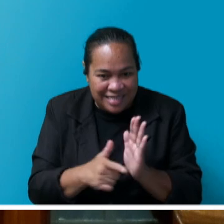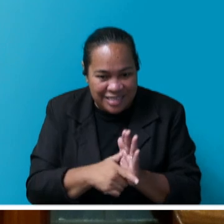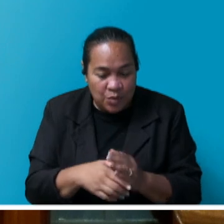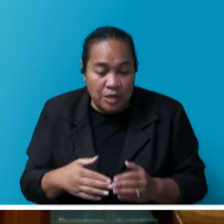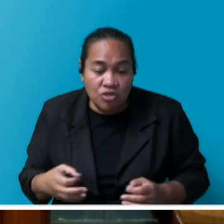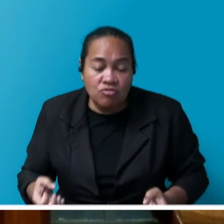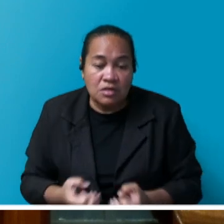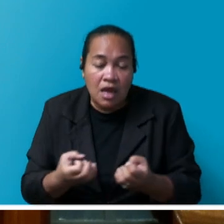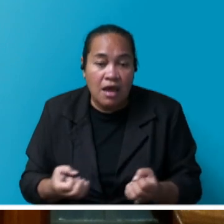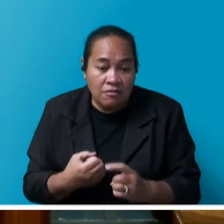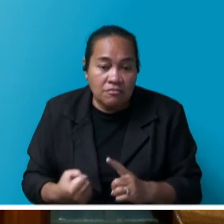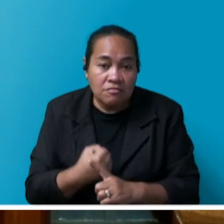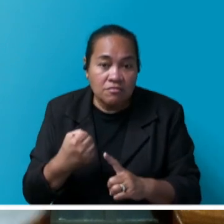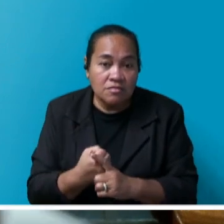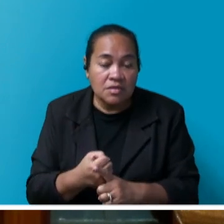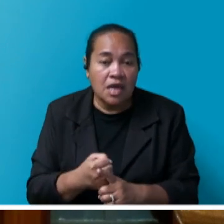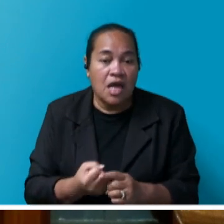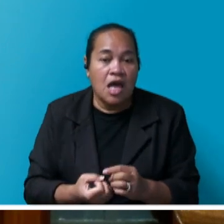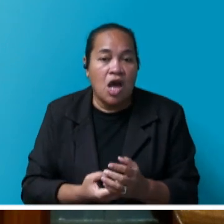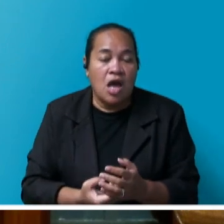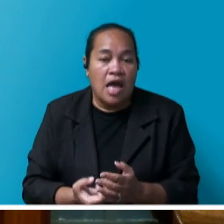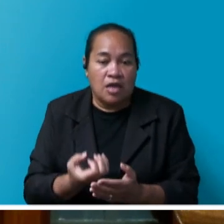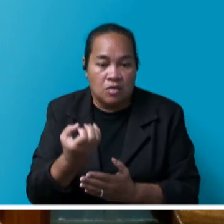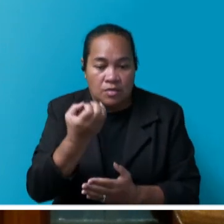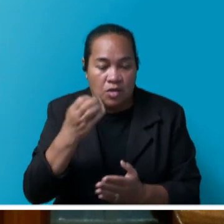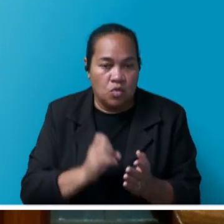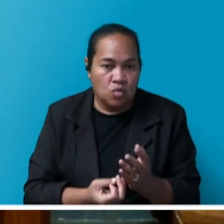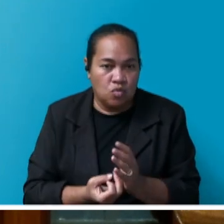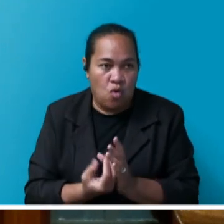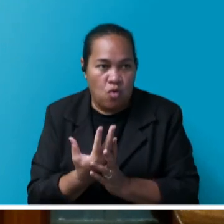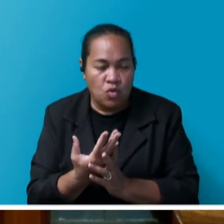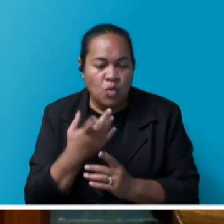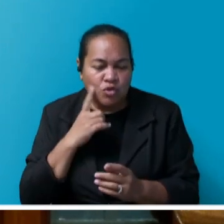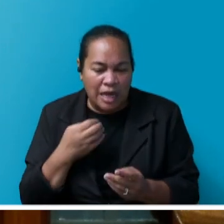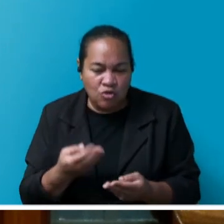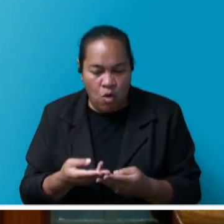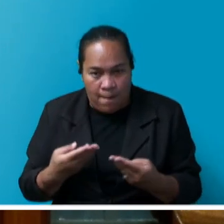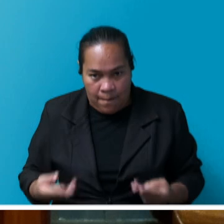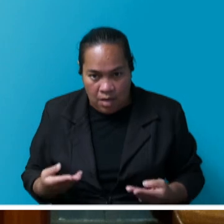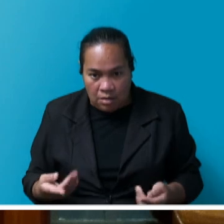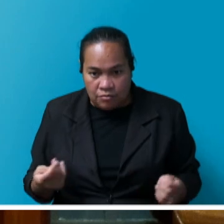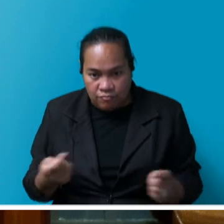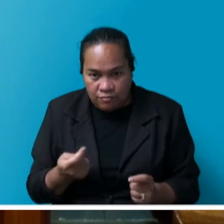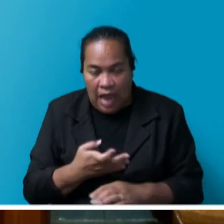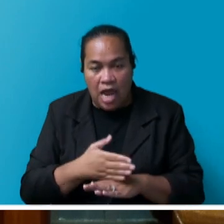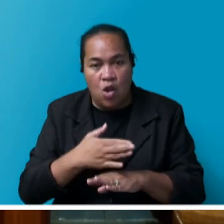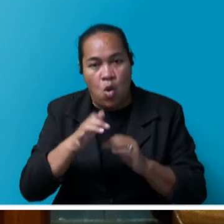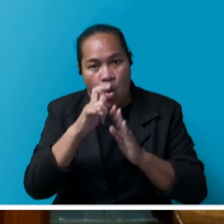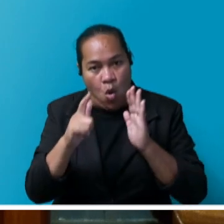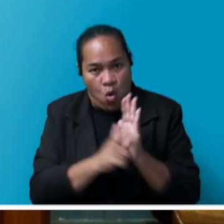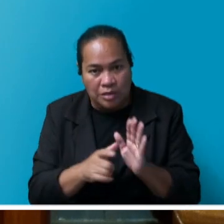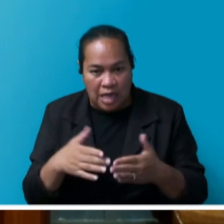ensure the highest standards of safety and efficiency. By modernizing our aviation laws, we aim to create